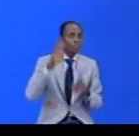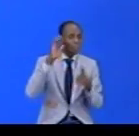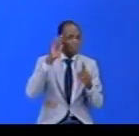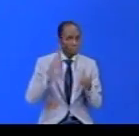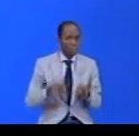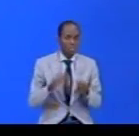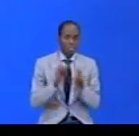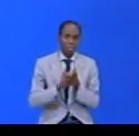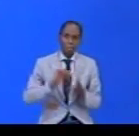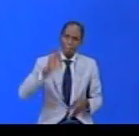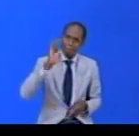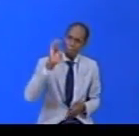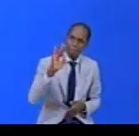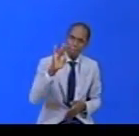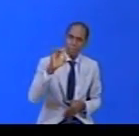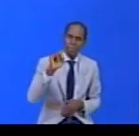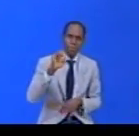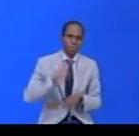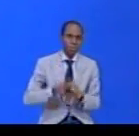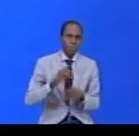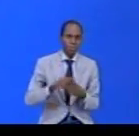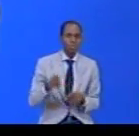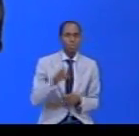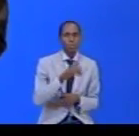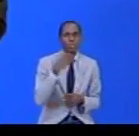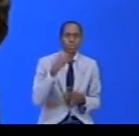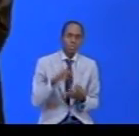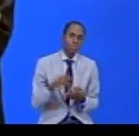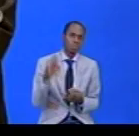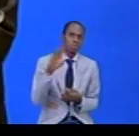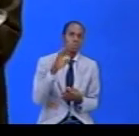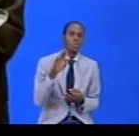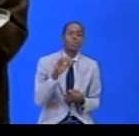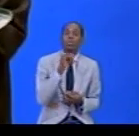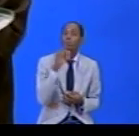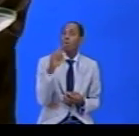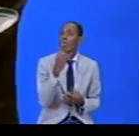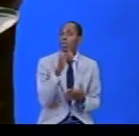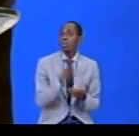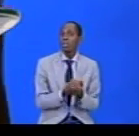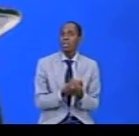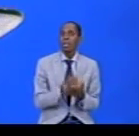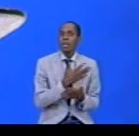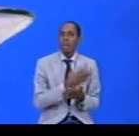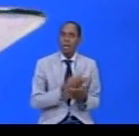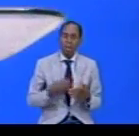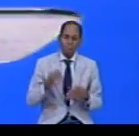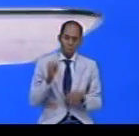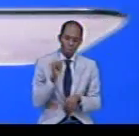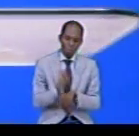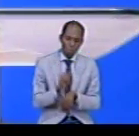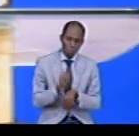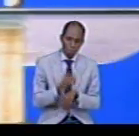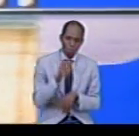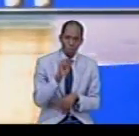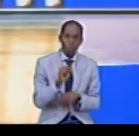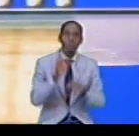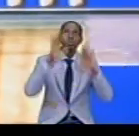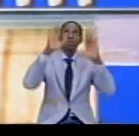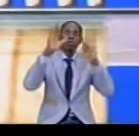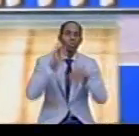unto you the spirit not only that and workers Miracles